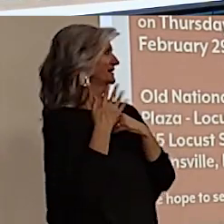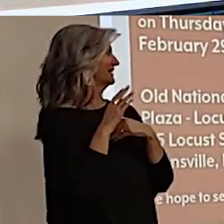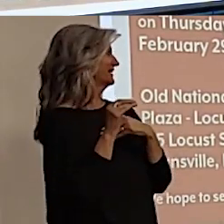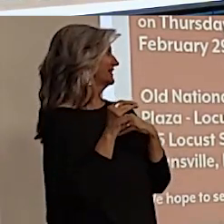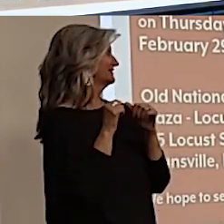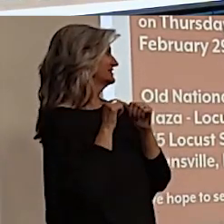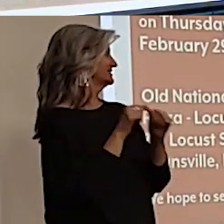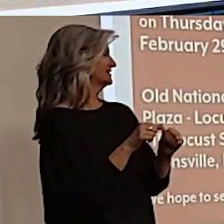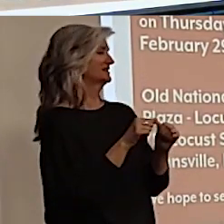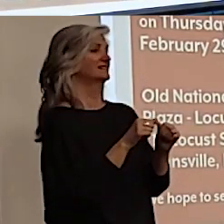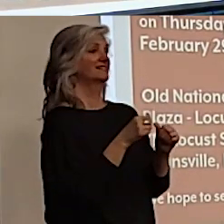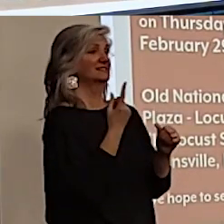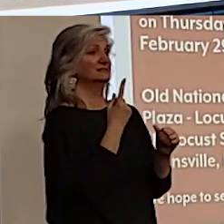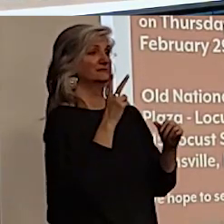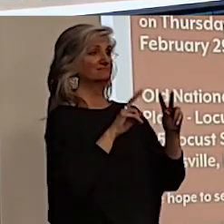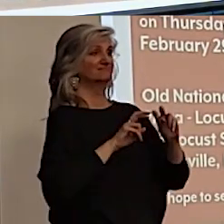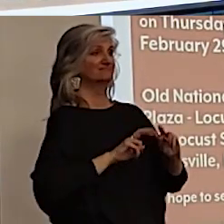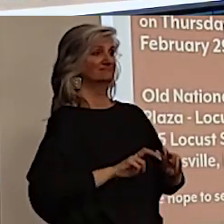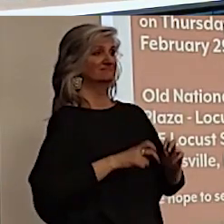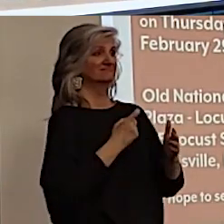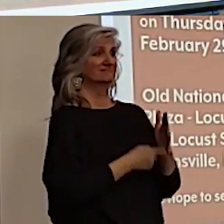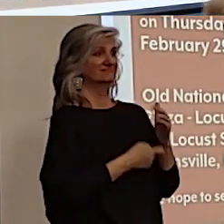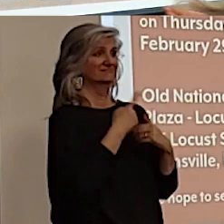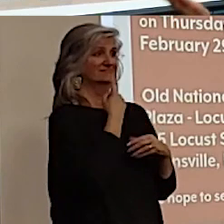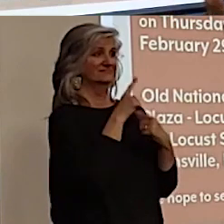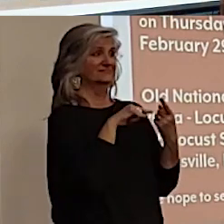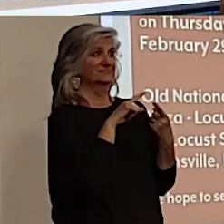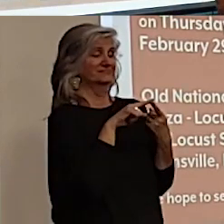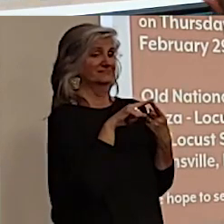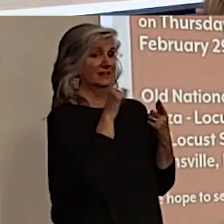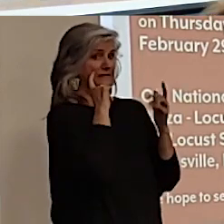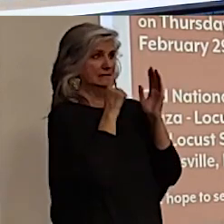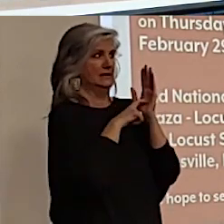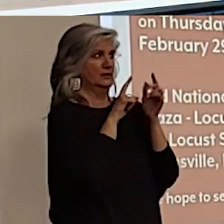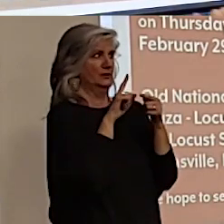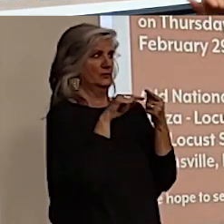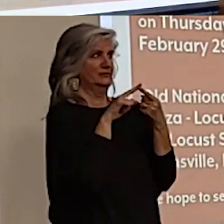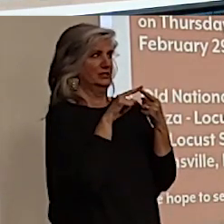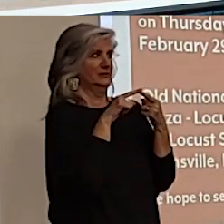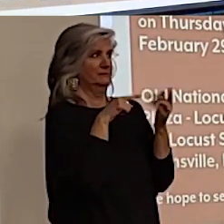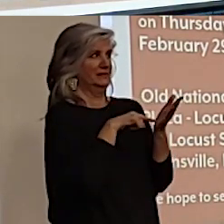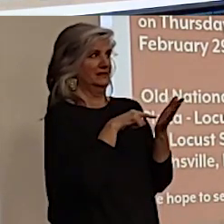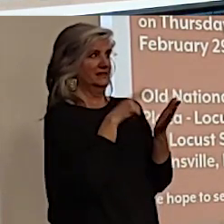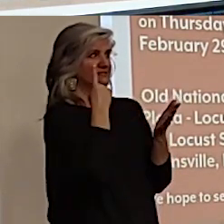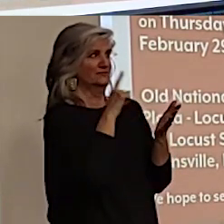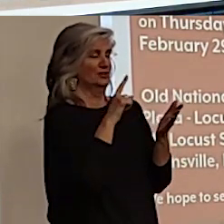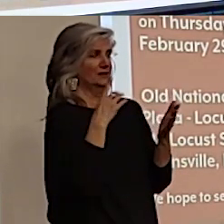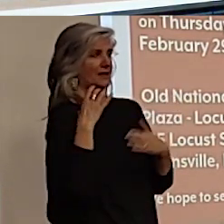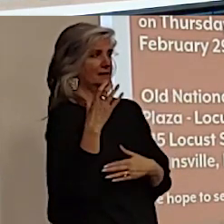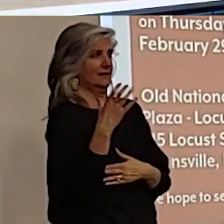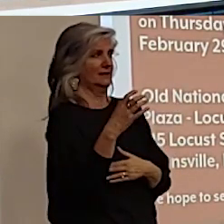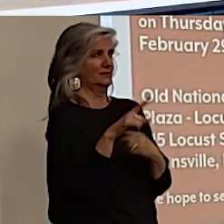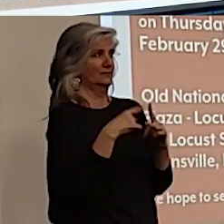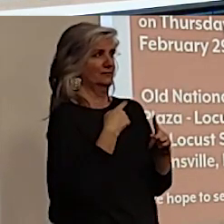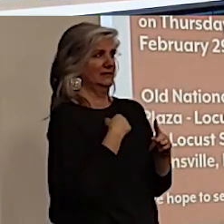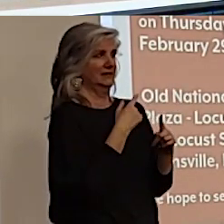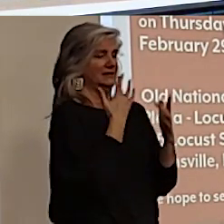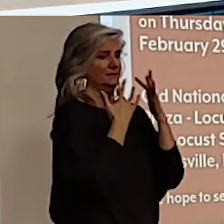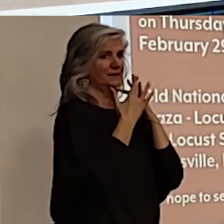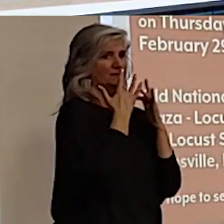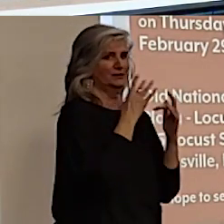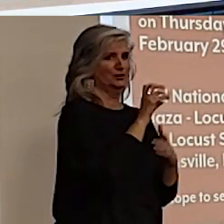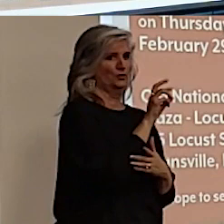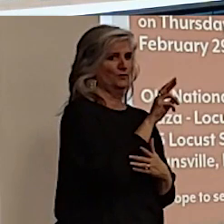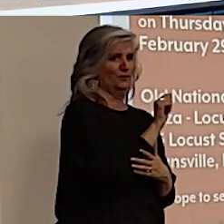looking at the cost to tell when they're billing us for a Cadillac when we could get by with a